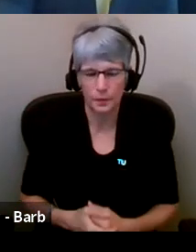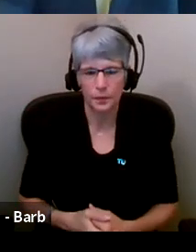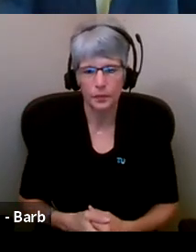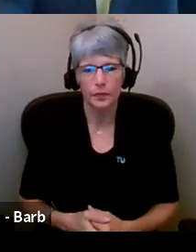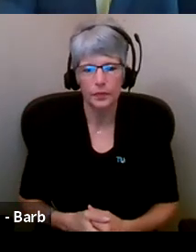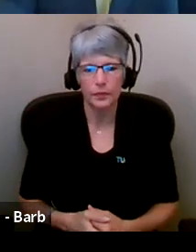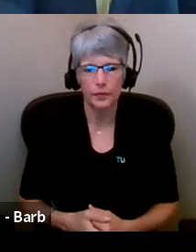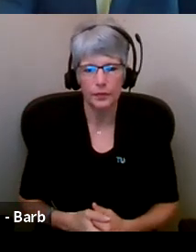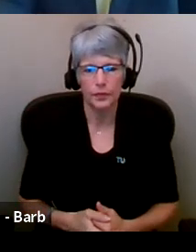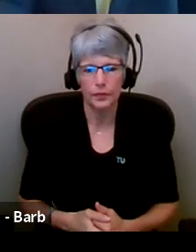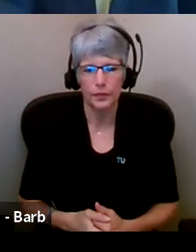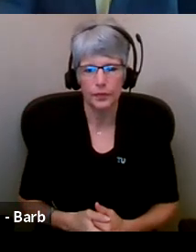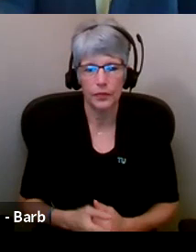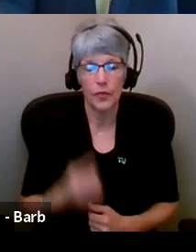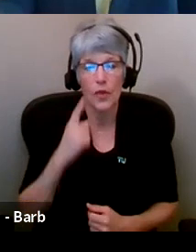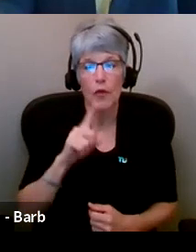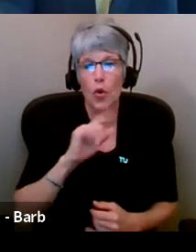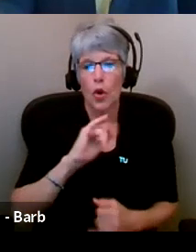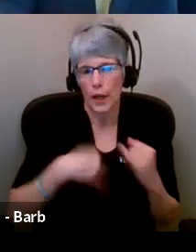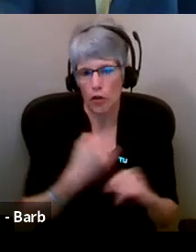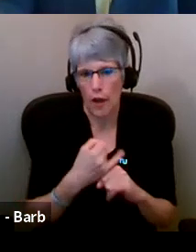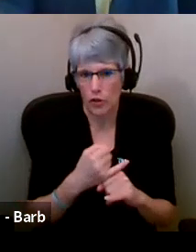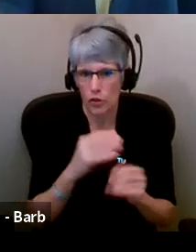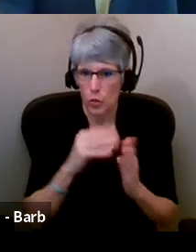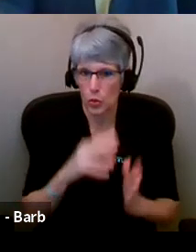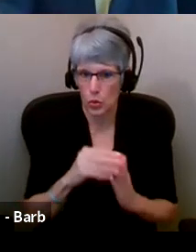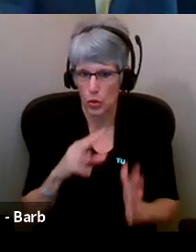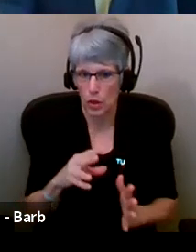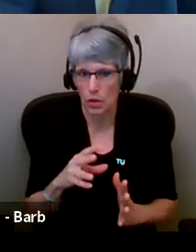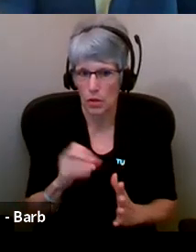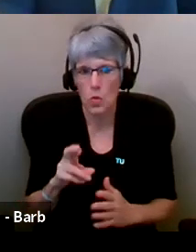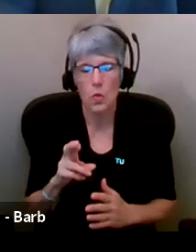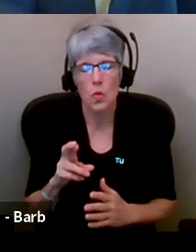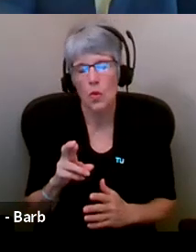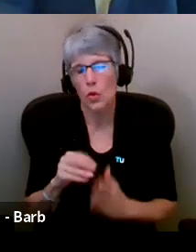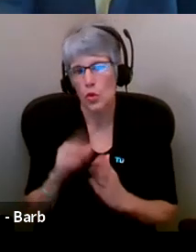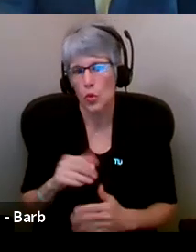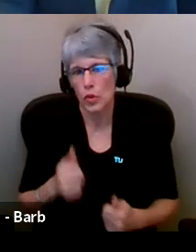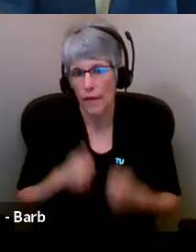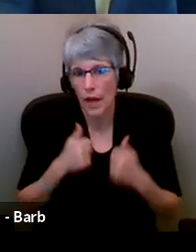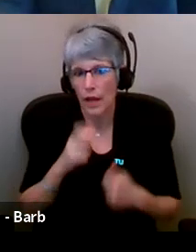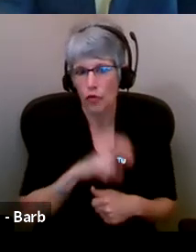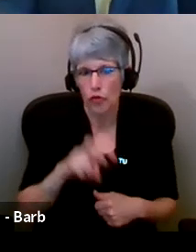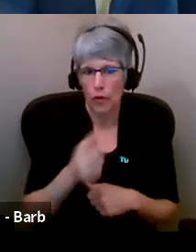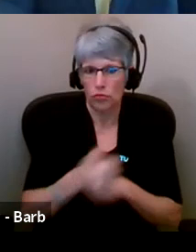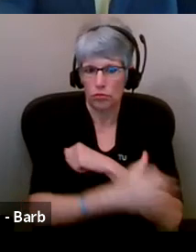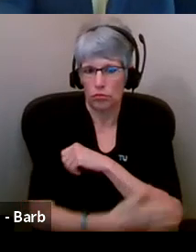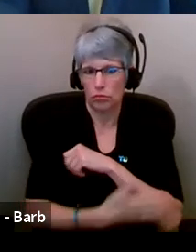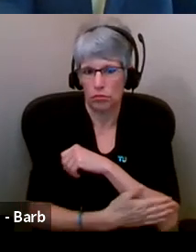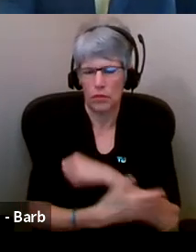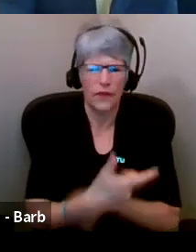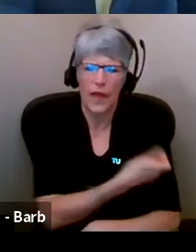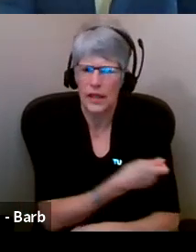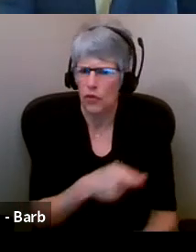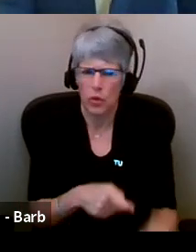In particular for our international students or those who have lived or traveled abroad, what are the vaccination requirements for those